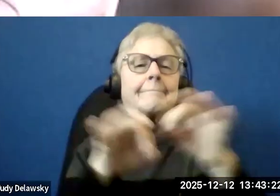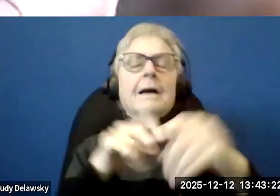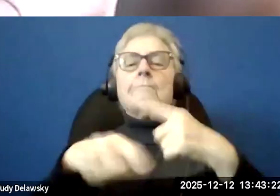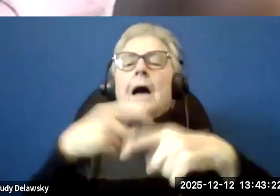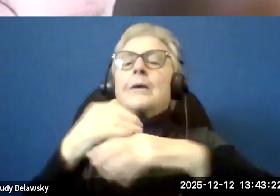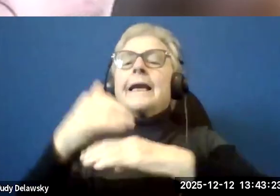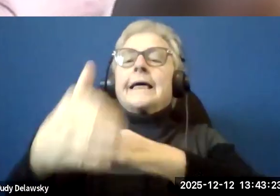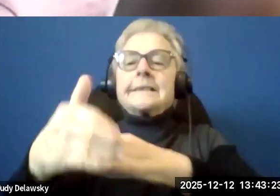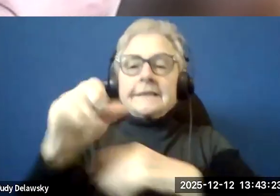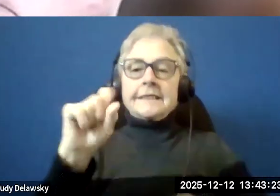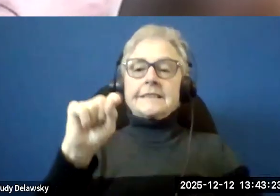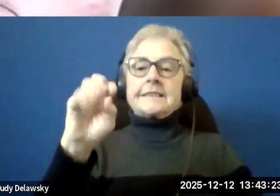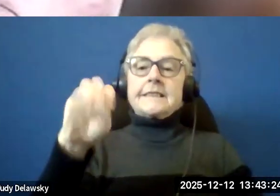steps.